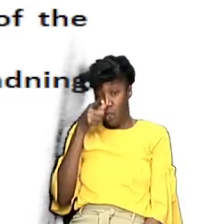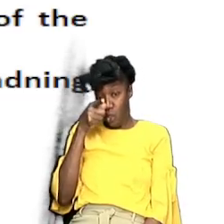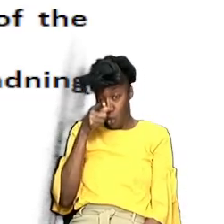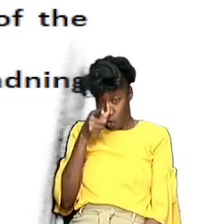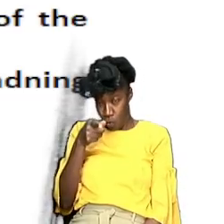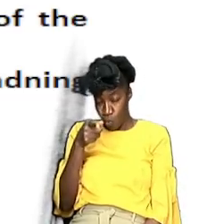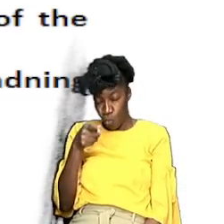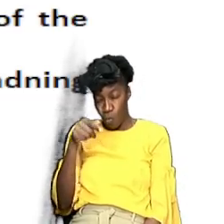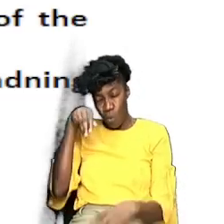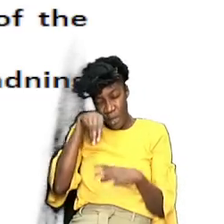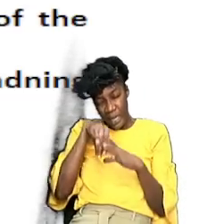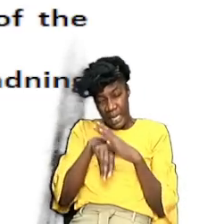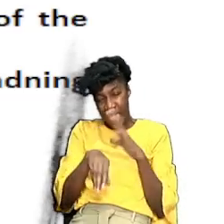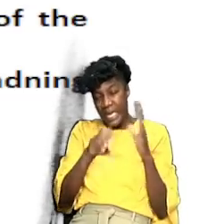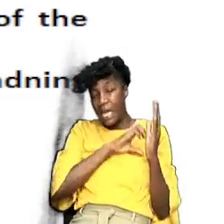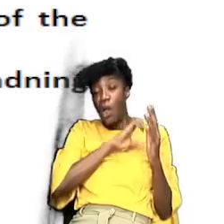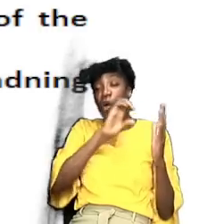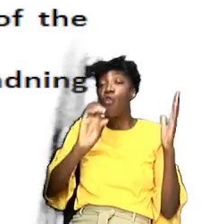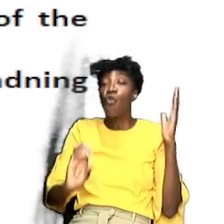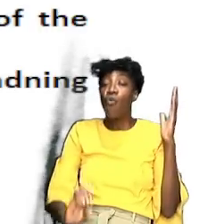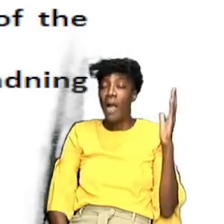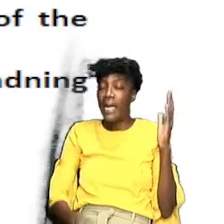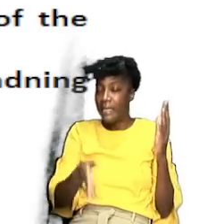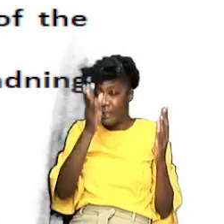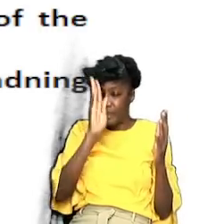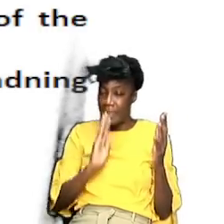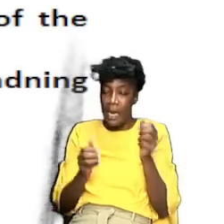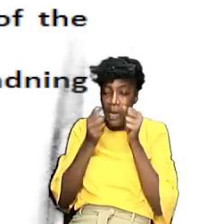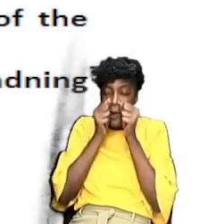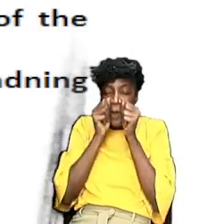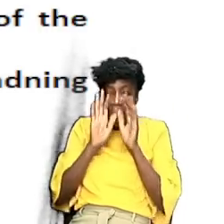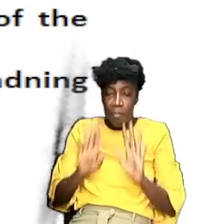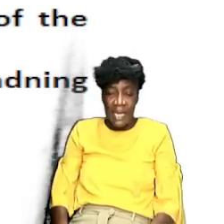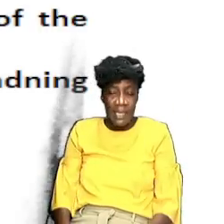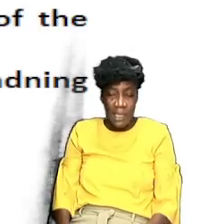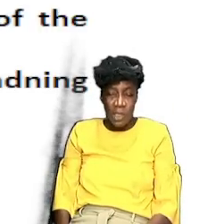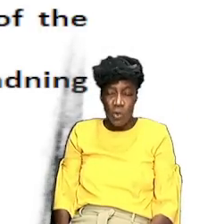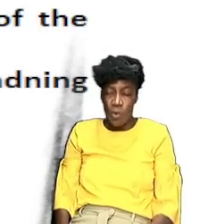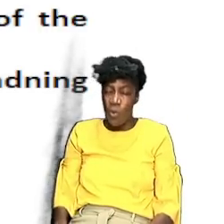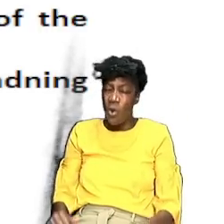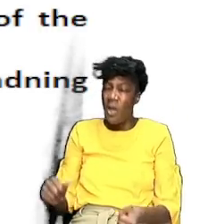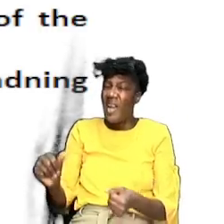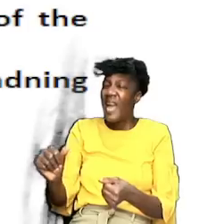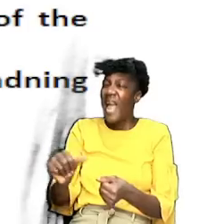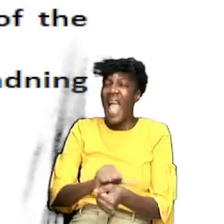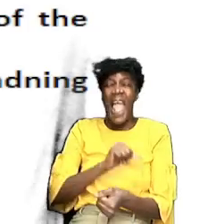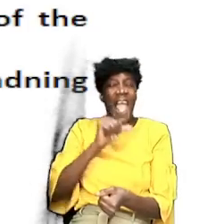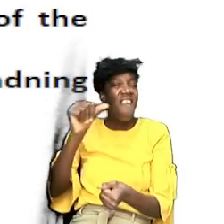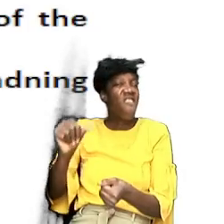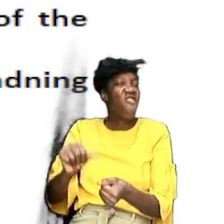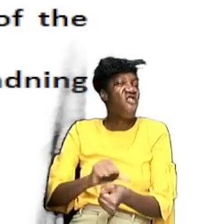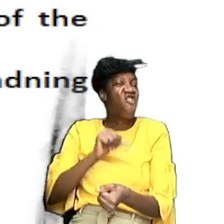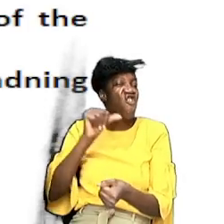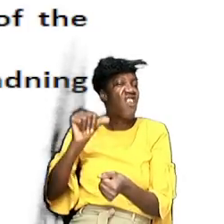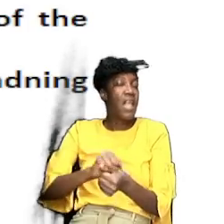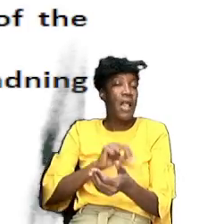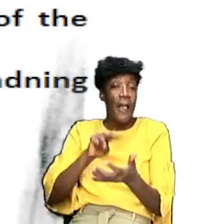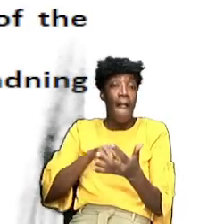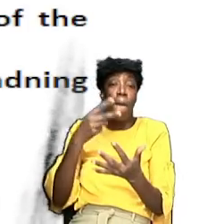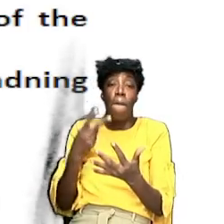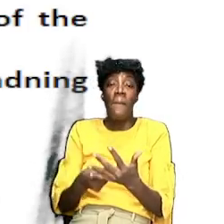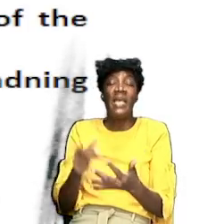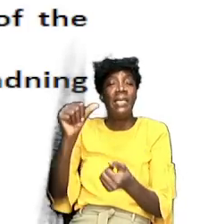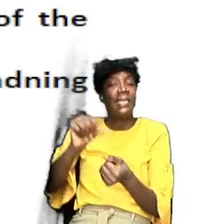in Christ, praise God, God has blessed you with every means